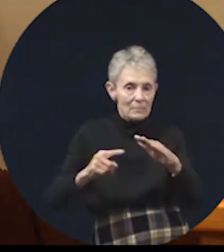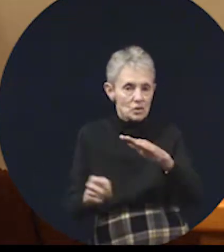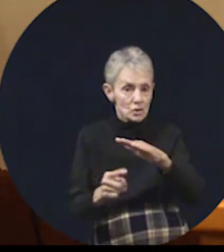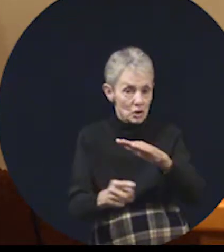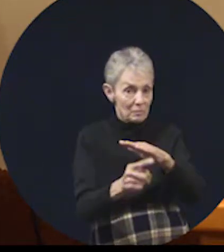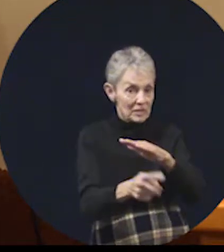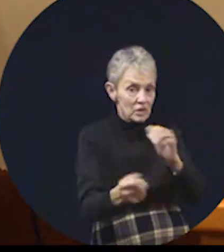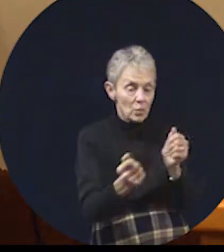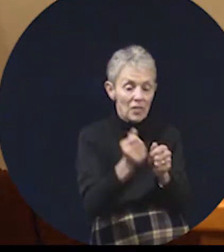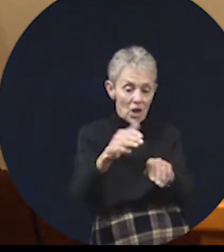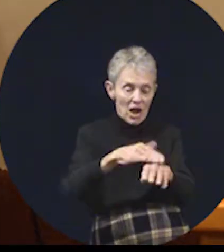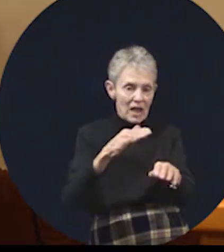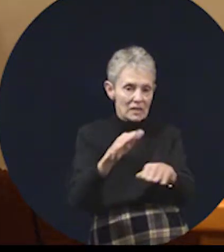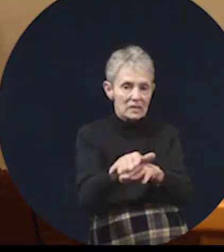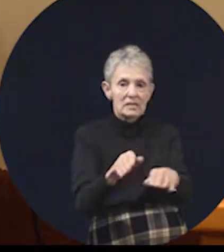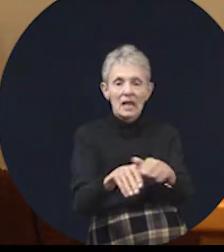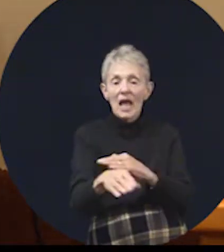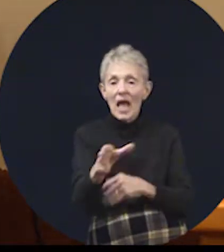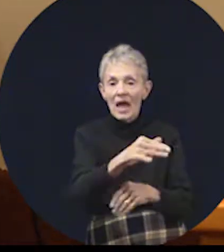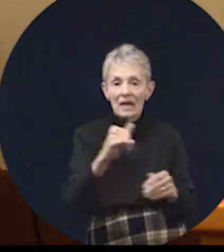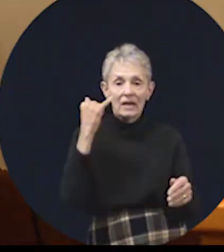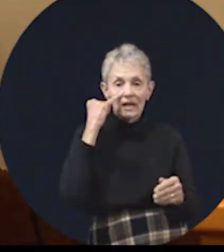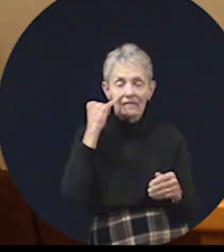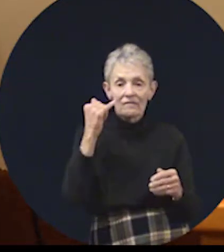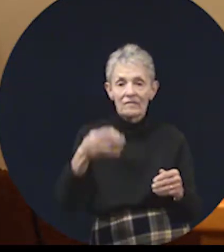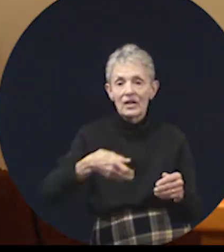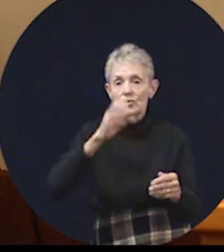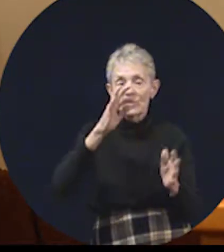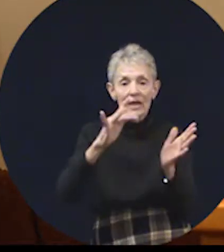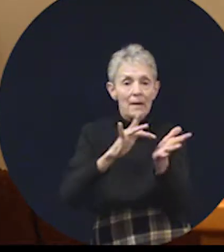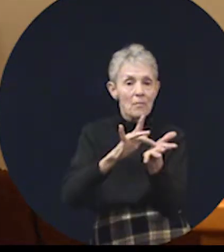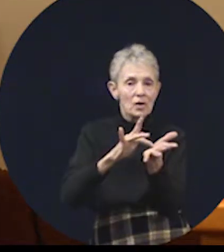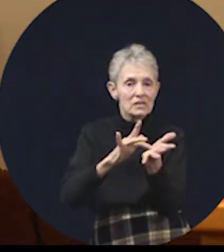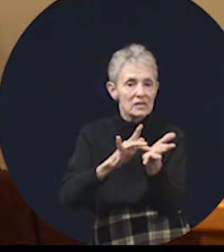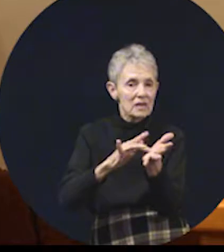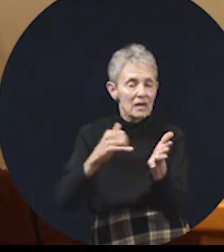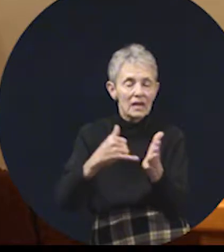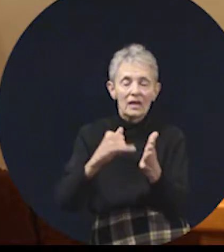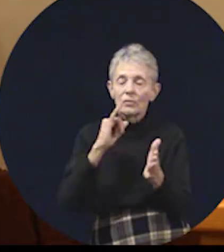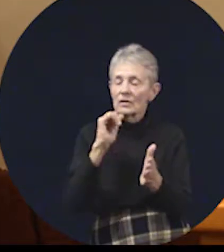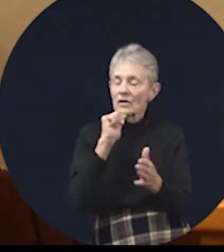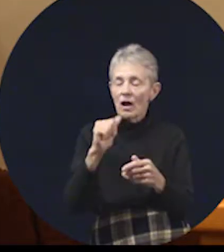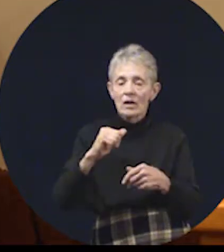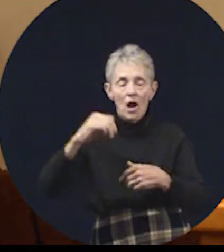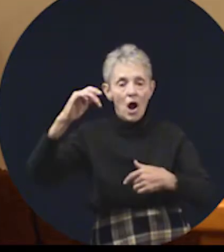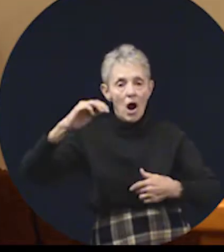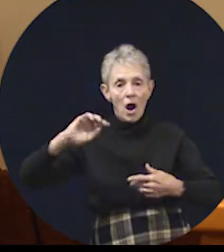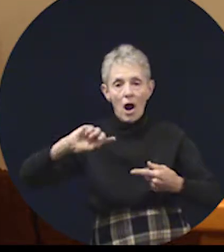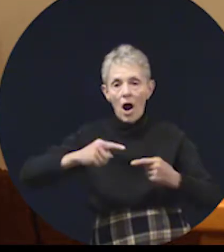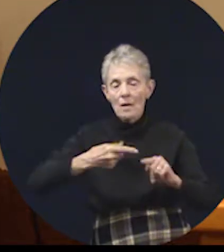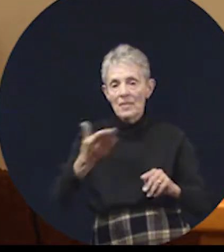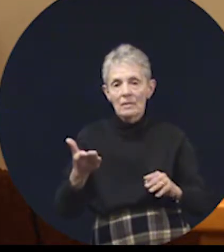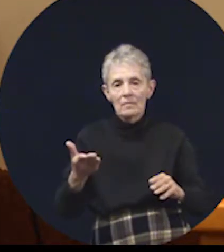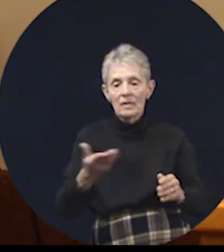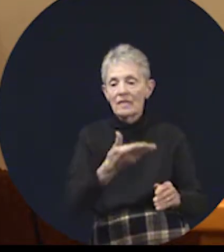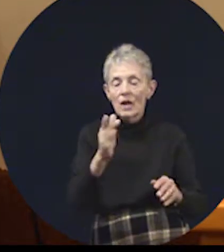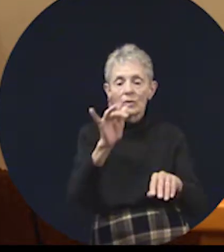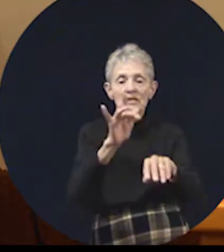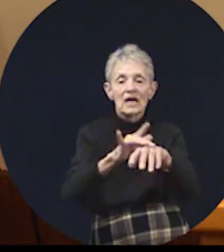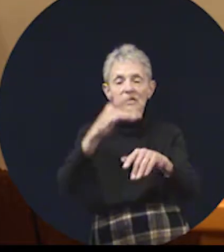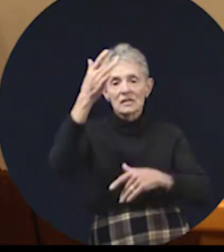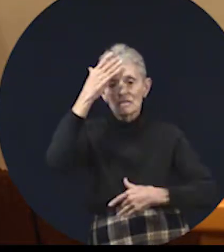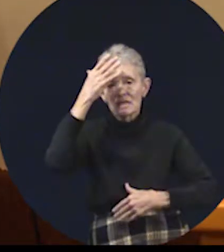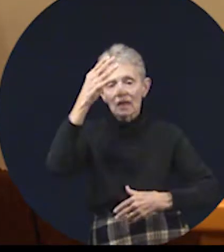their hands, and if they drink anything deadly, it will not harm them. They will lay hands on the sick, and they